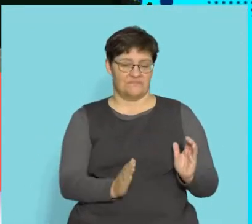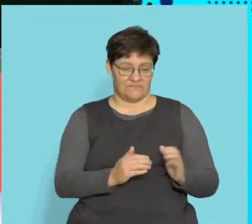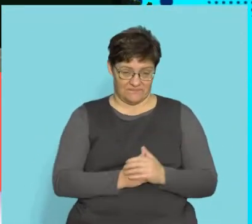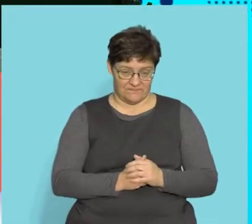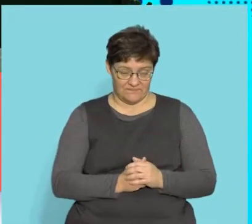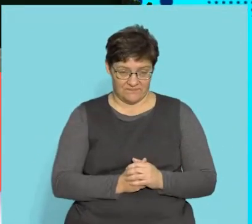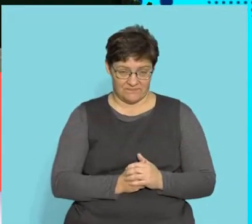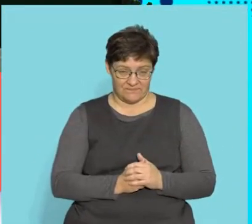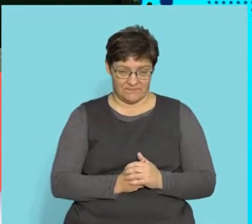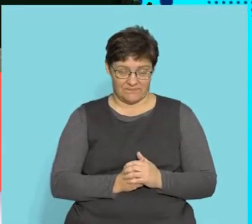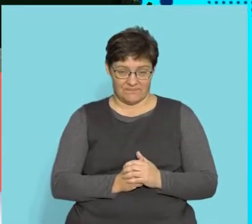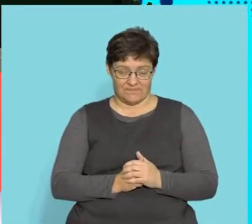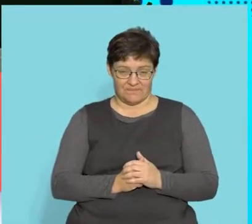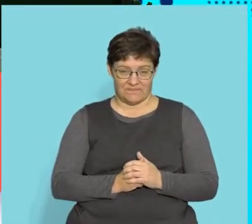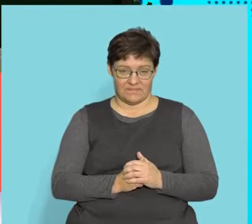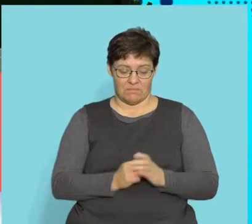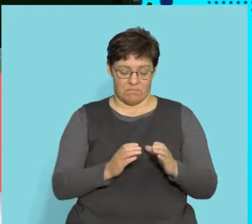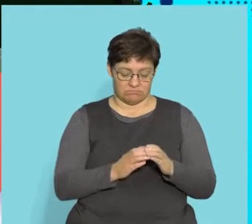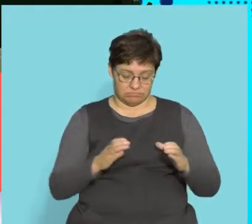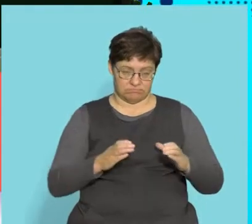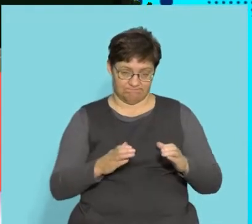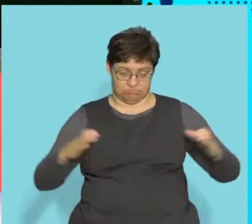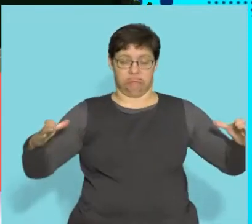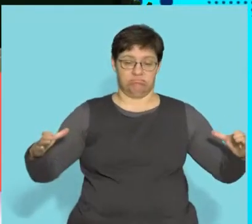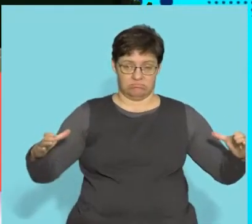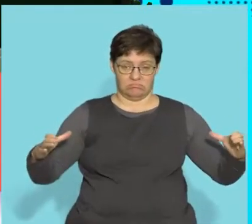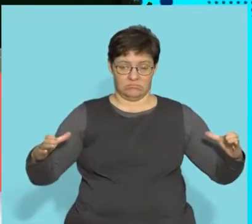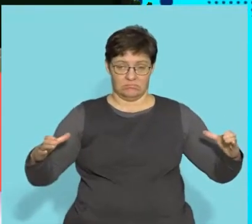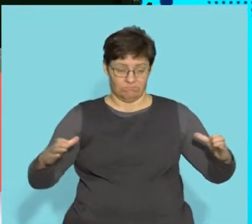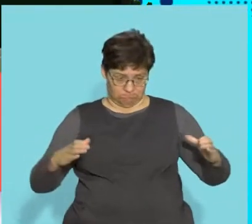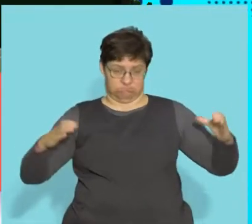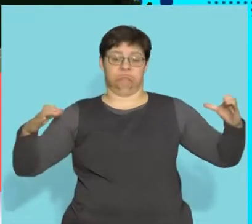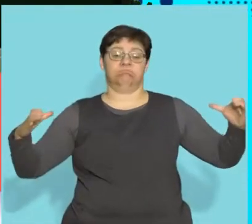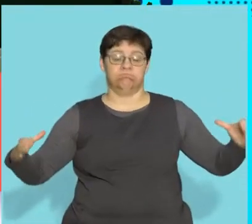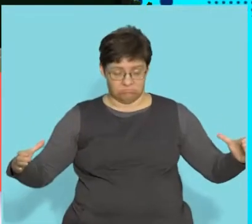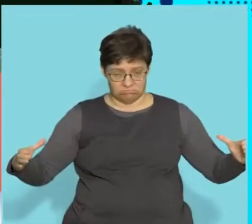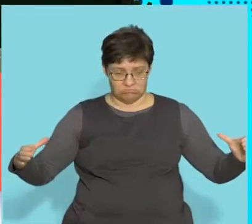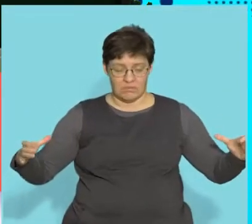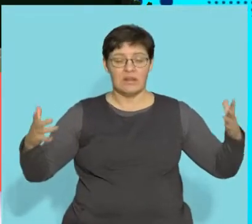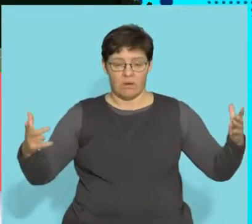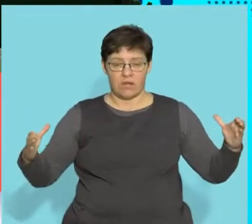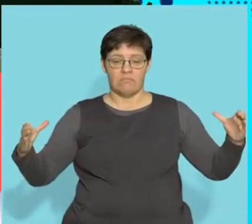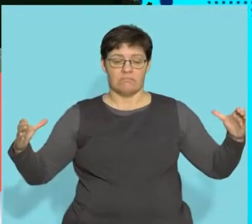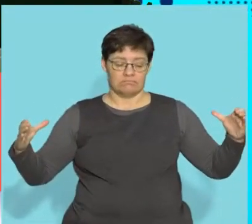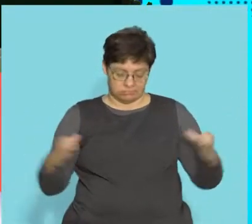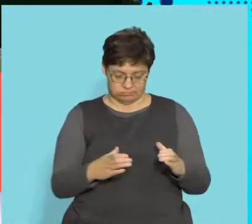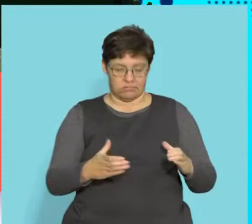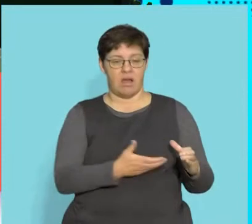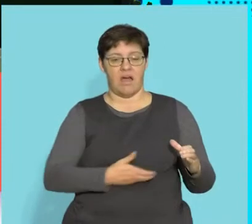box being half that size. So instead of doubling or tripling or quadrupling the lengths, we are